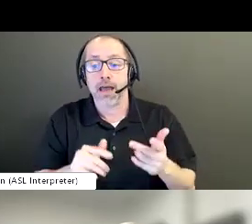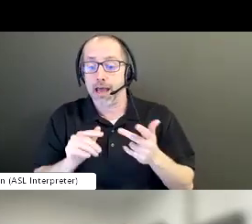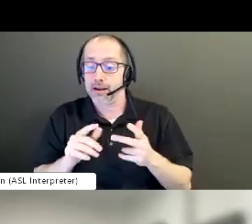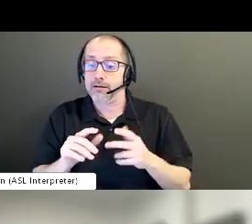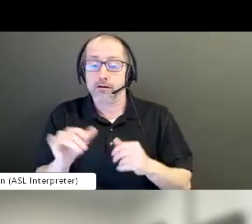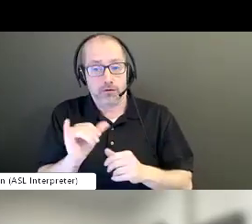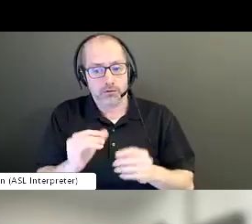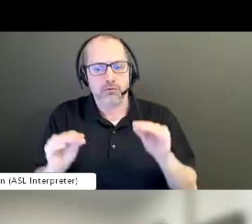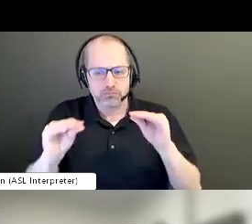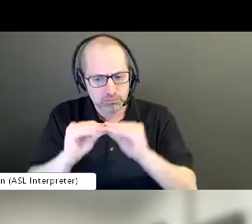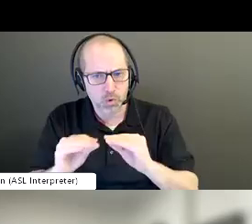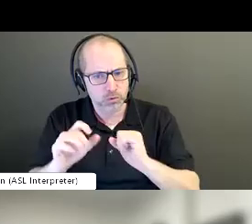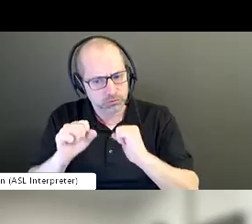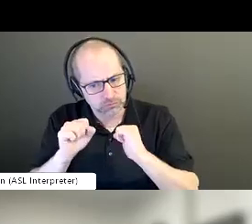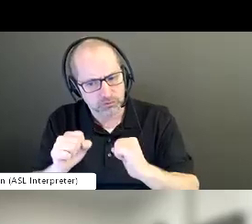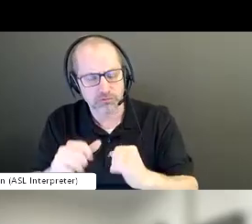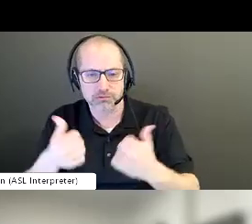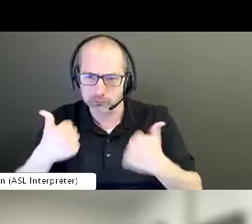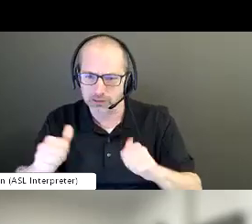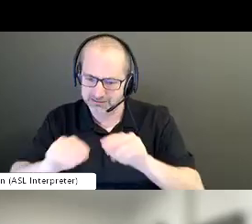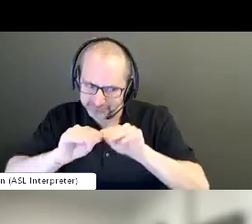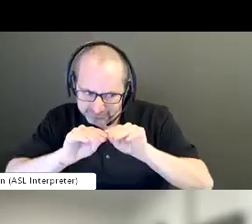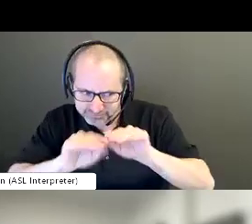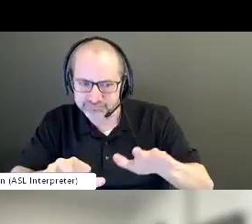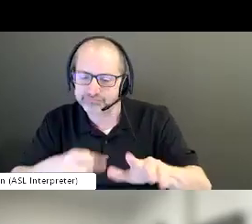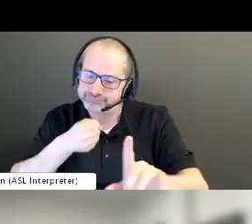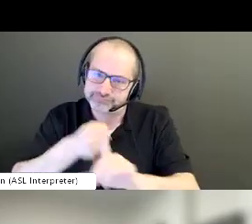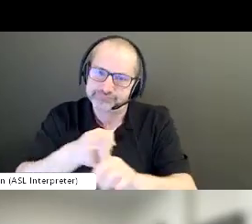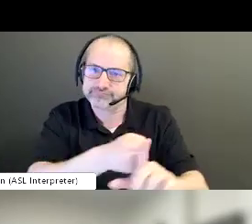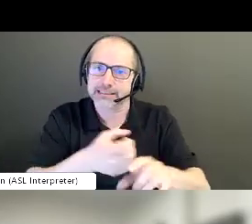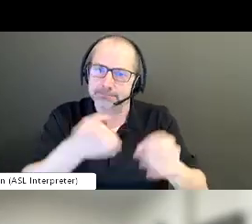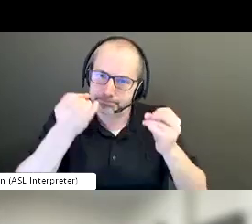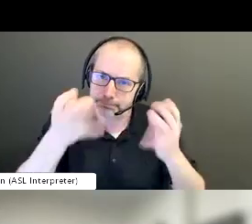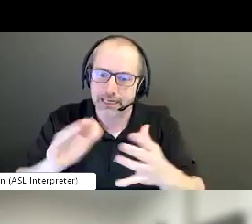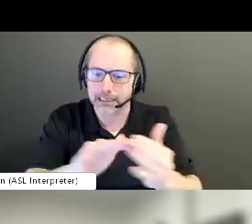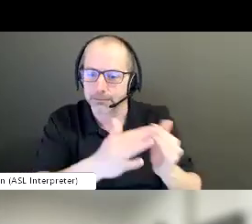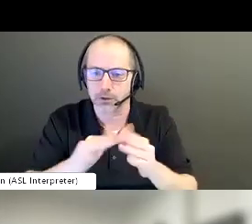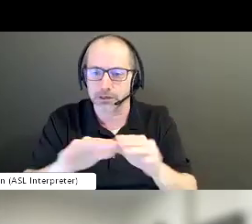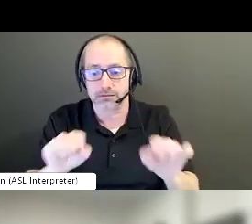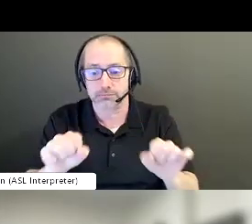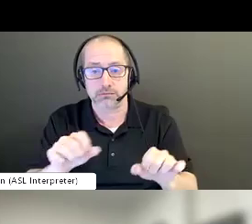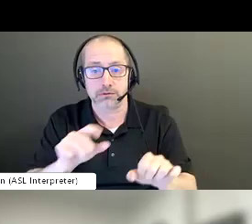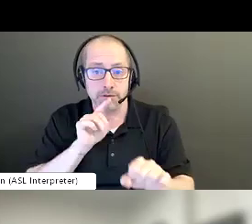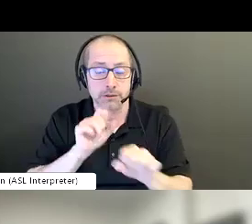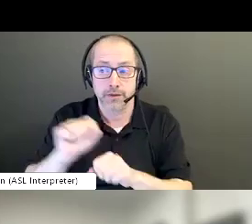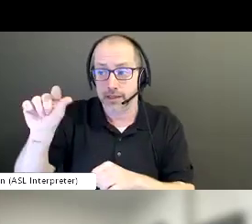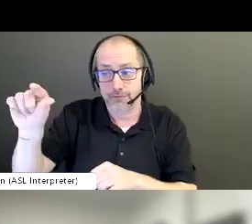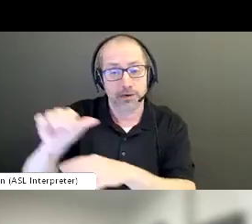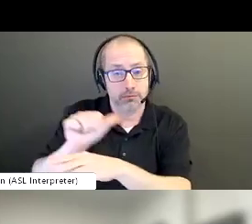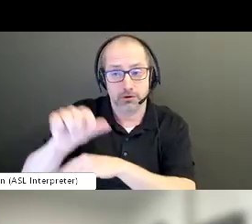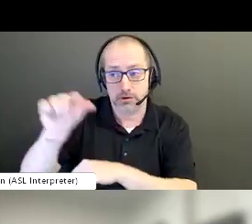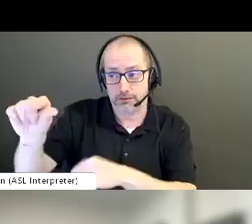as many communities as possible. And you know, we really are very grateful to the Government of